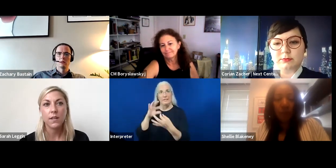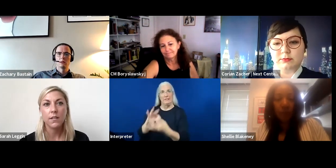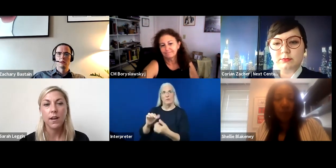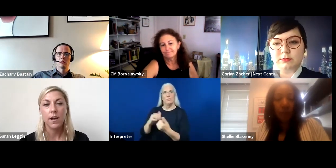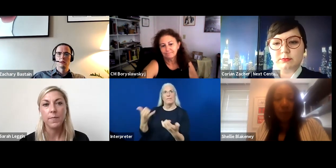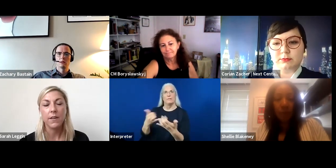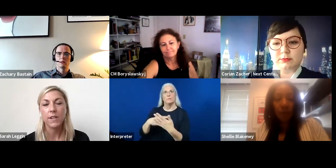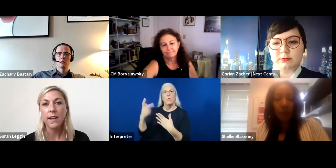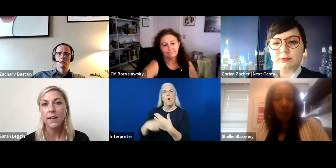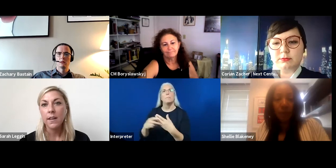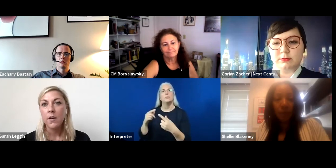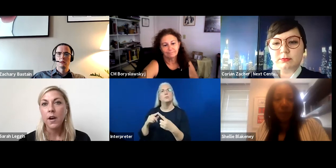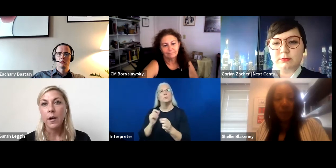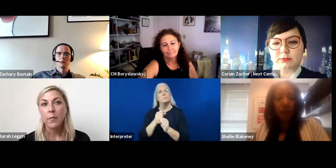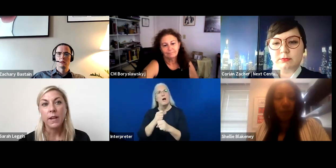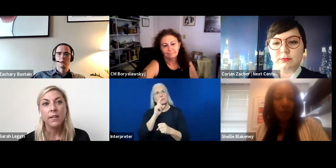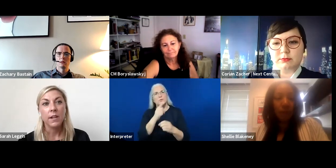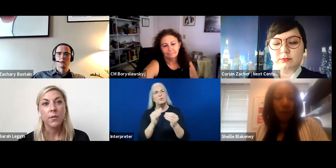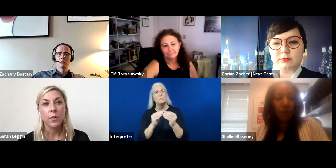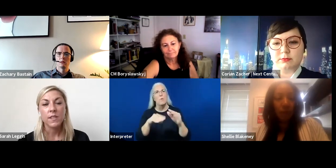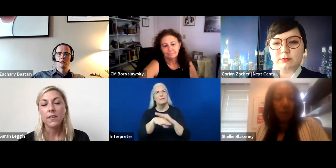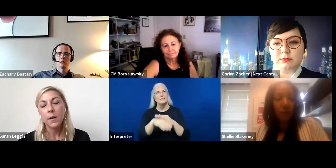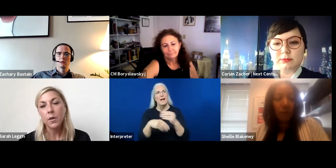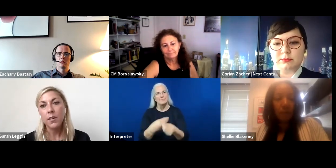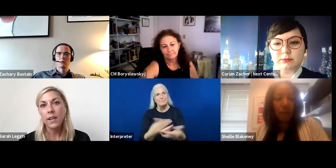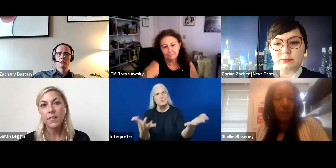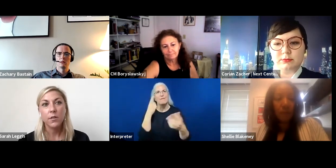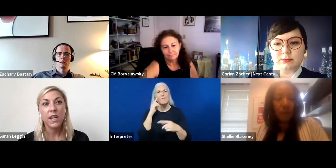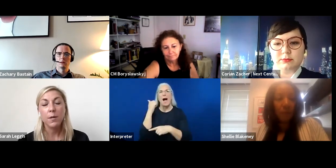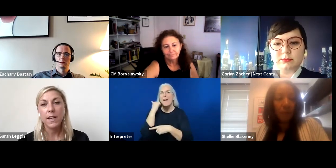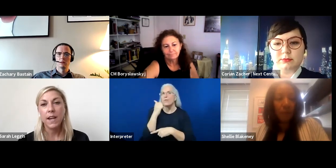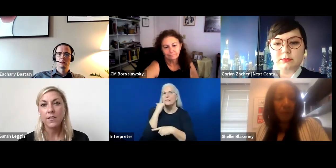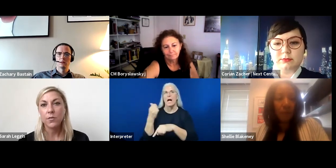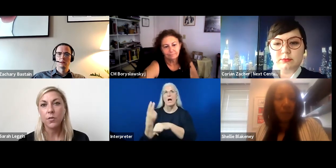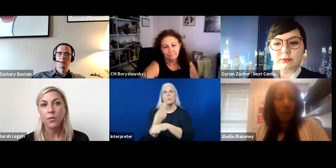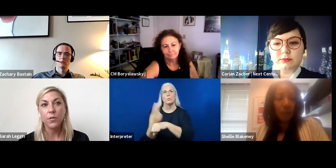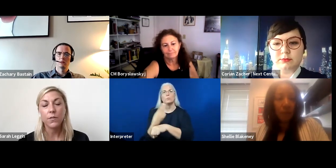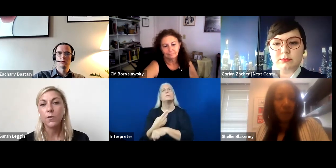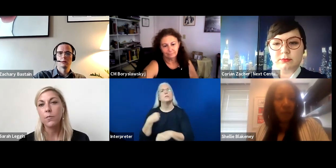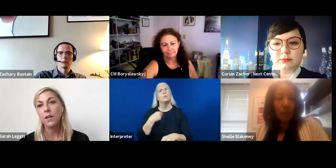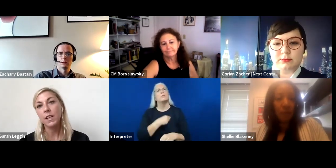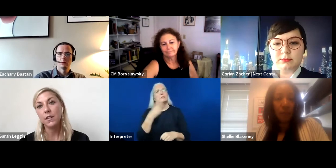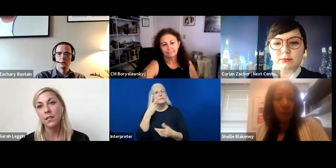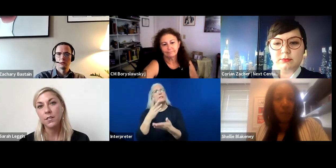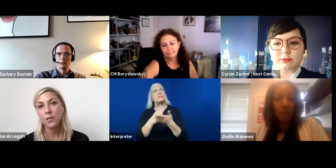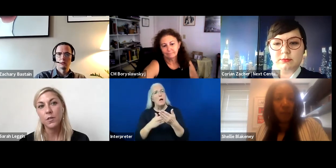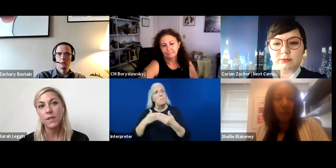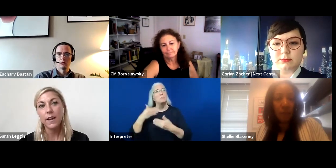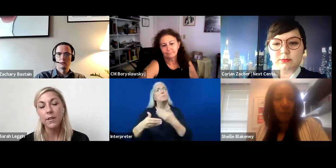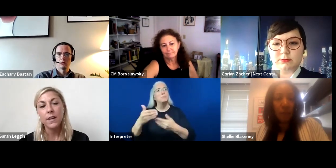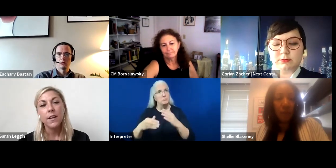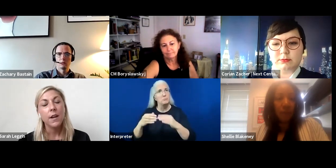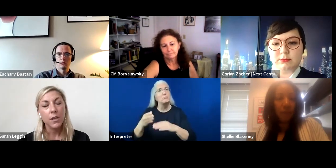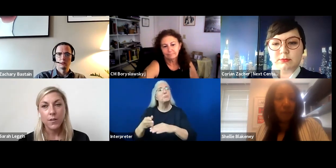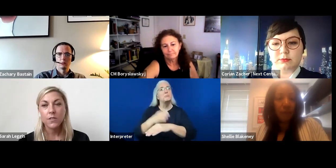consumers than every day. But we're seeing some progress. EBB has enrolled over 4 million consumers